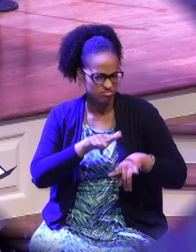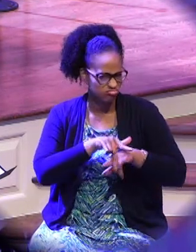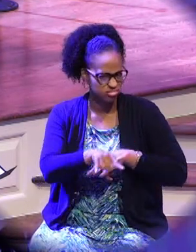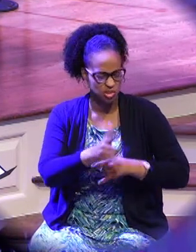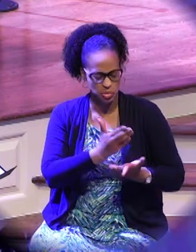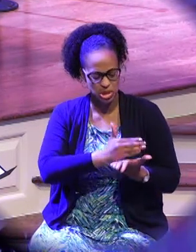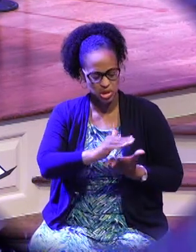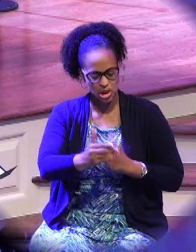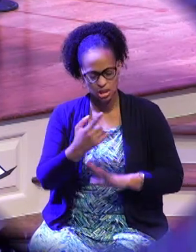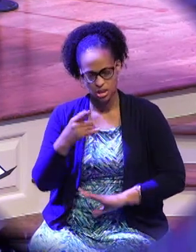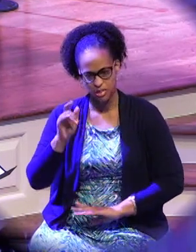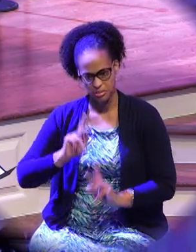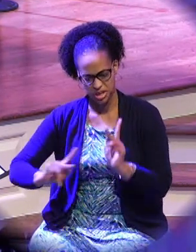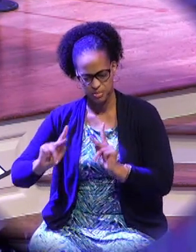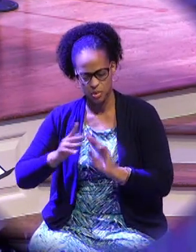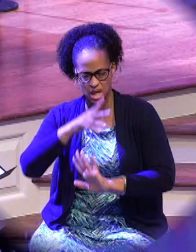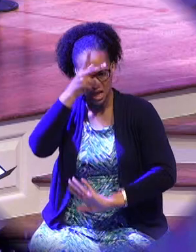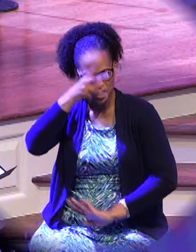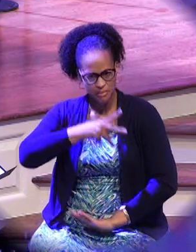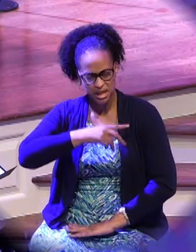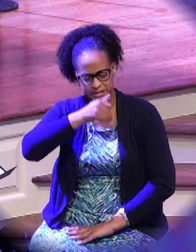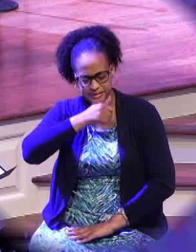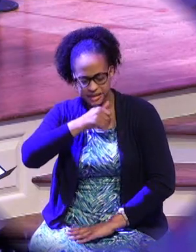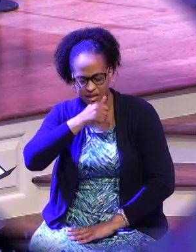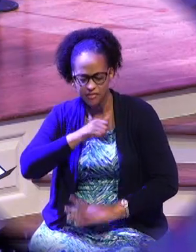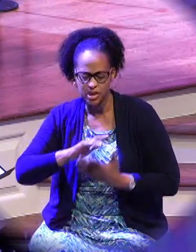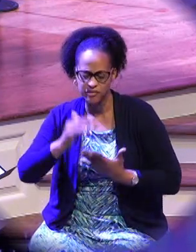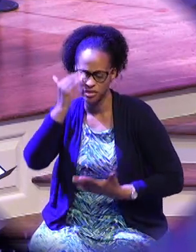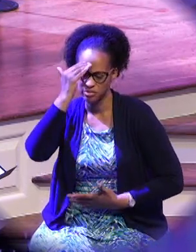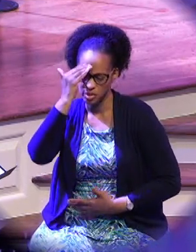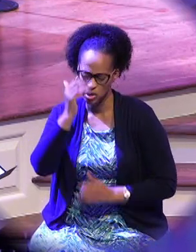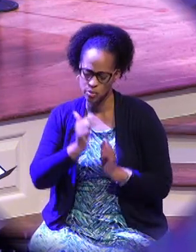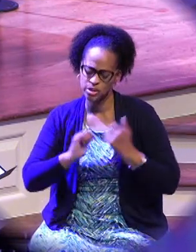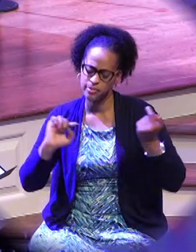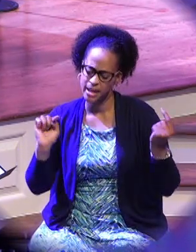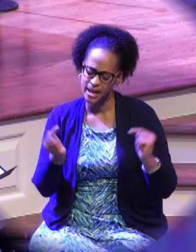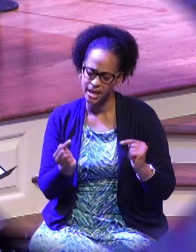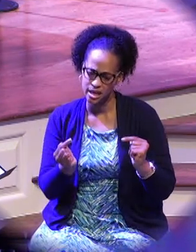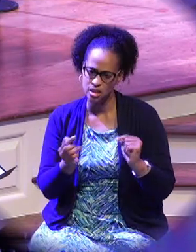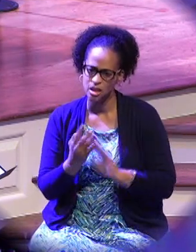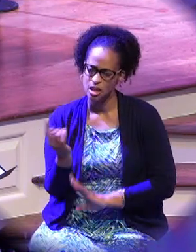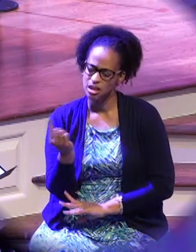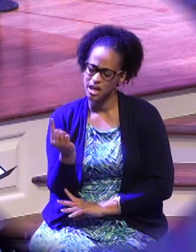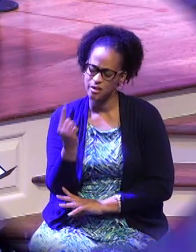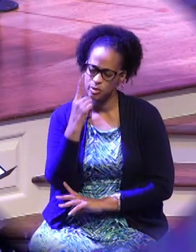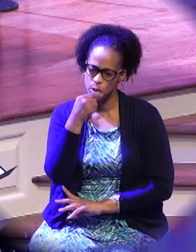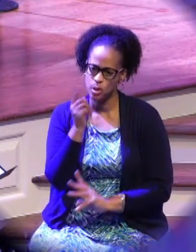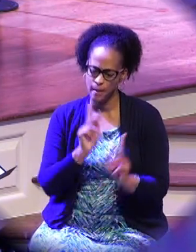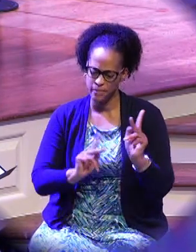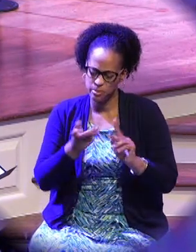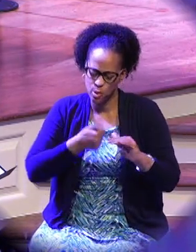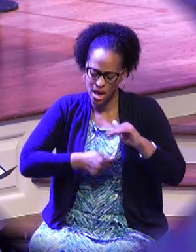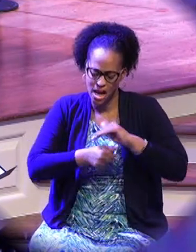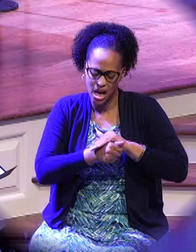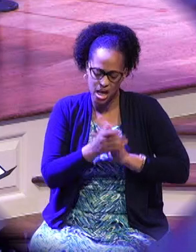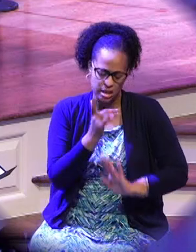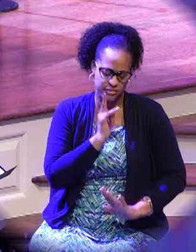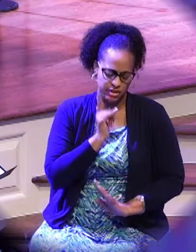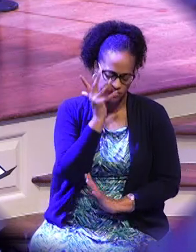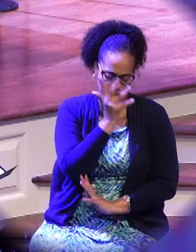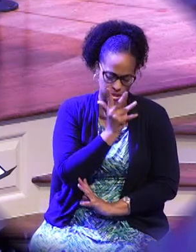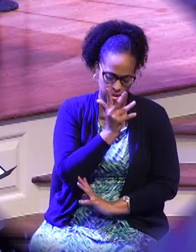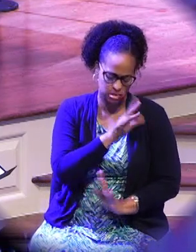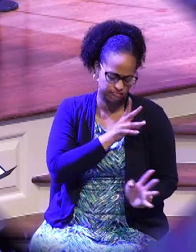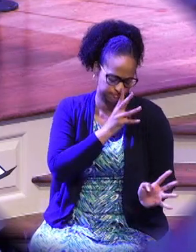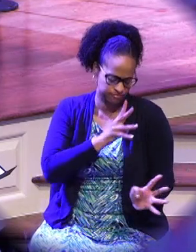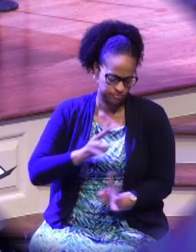by mankind, a man of suffering and familiar with pain, like one from whom people hide their faces.